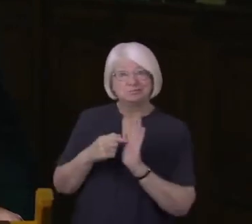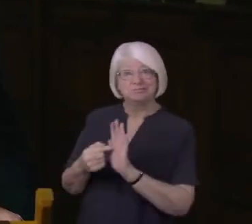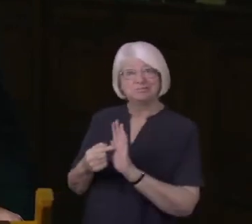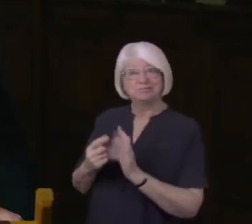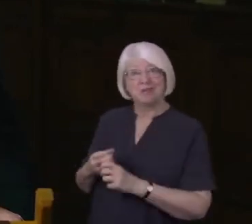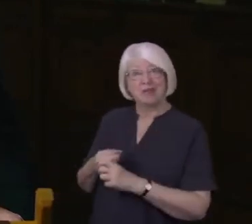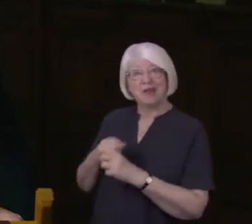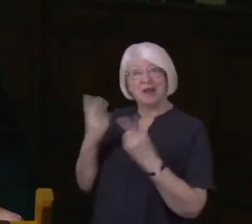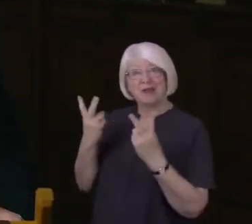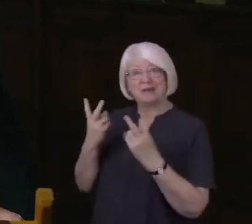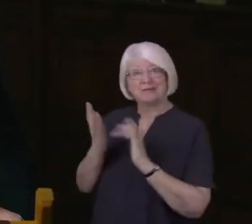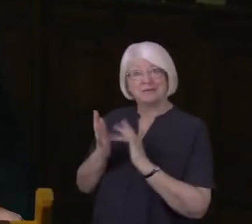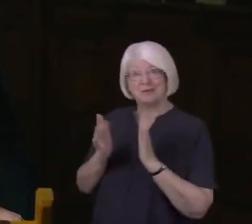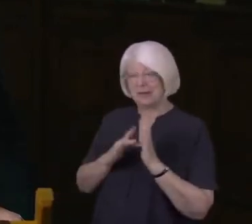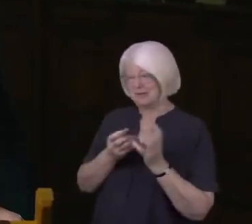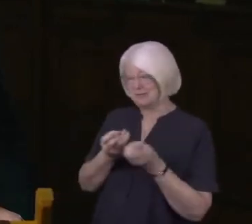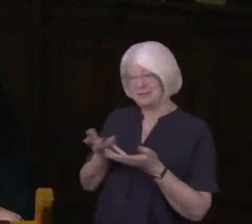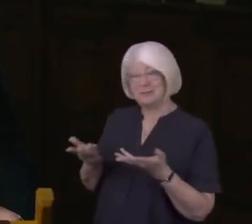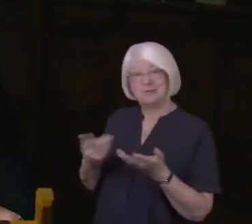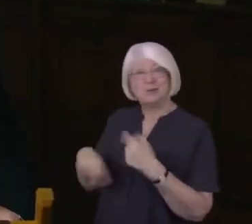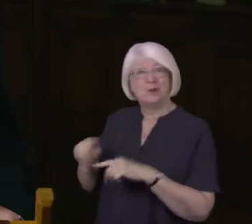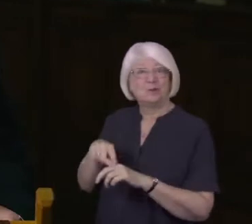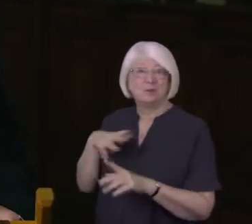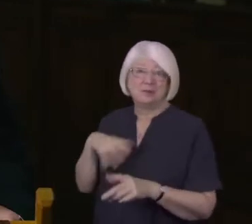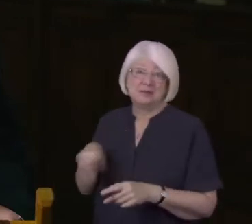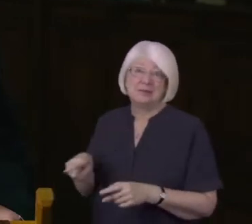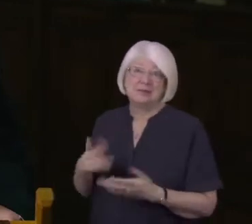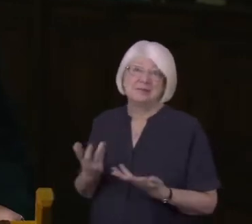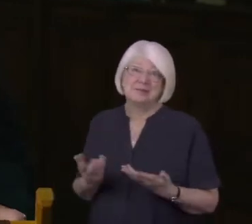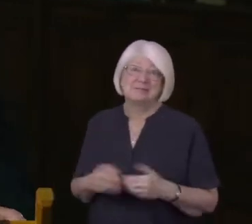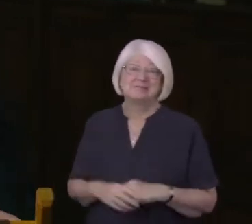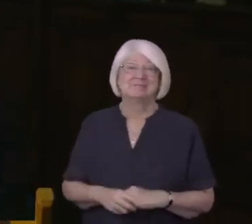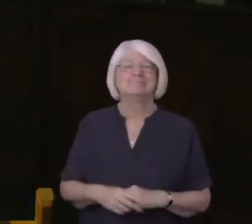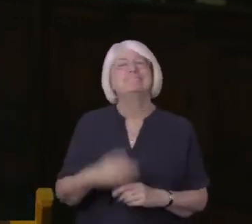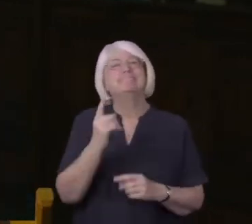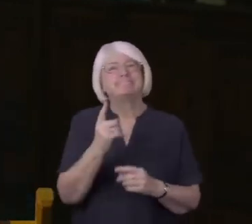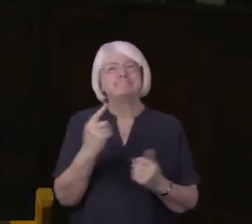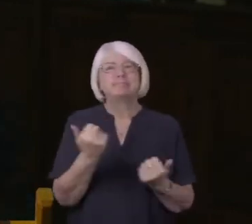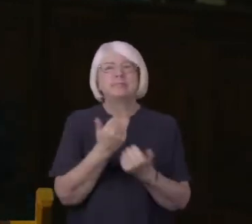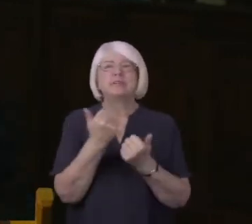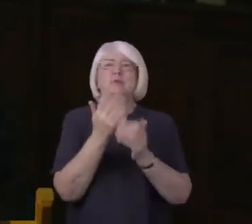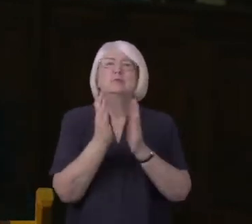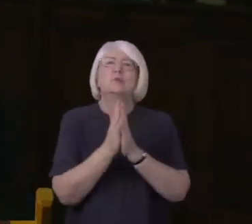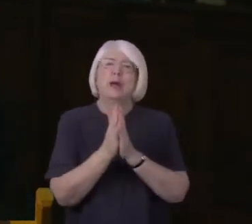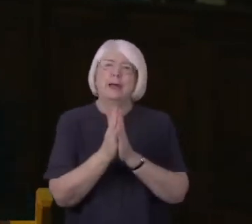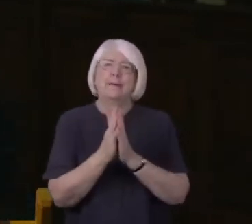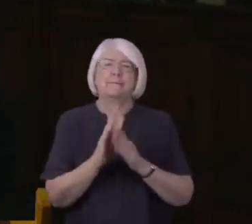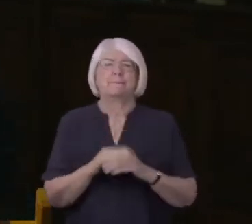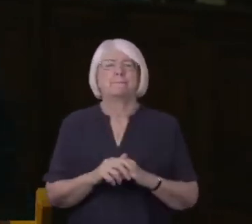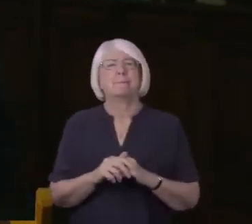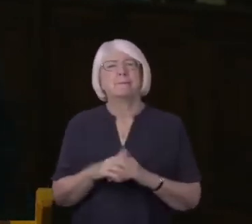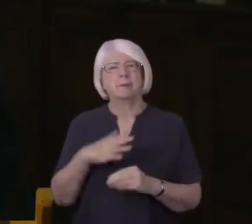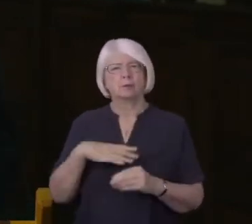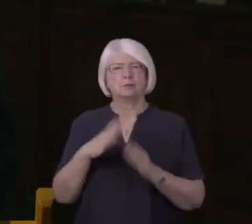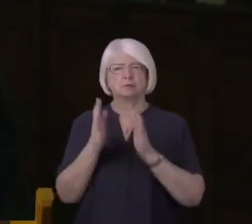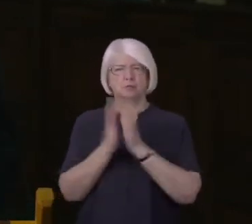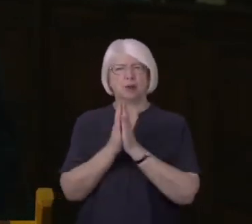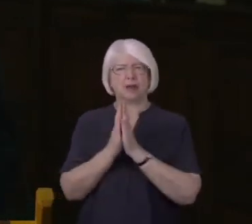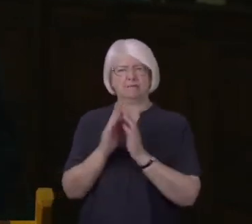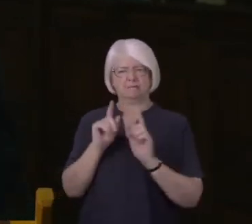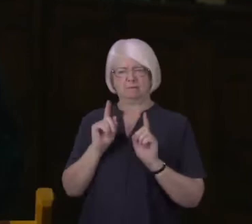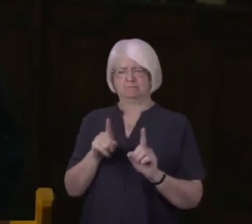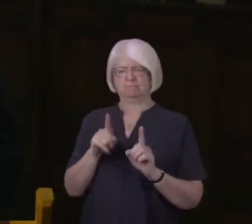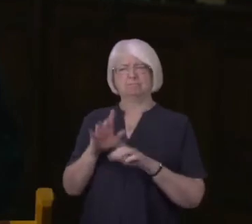so desperately need it. I'm going to end with a little prayer, praying for this Christmas, for the